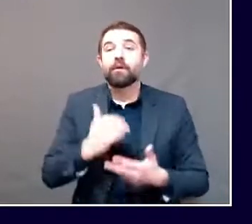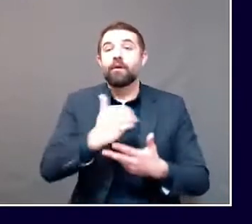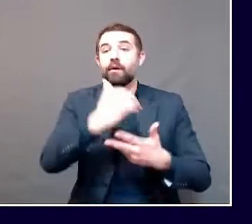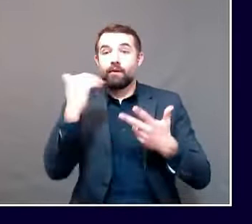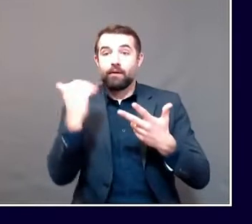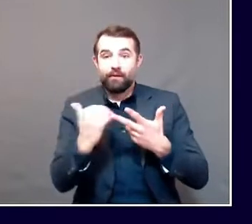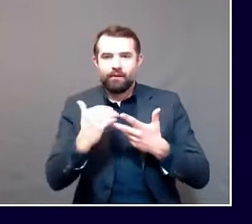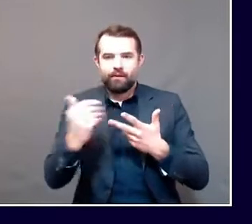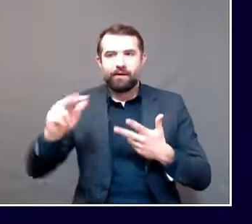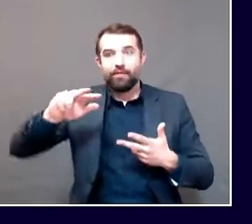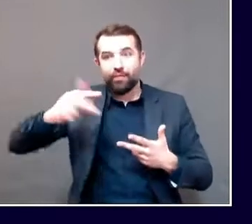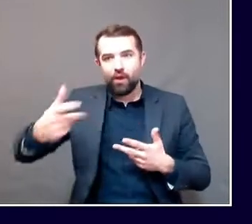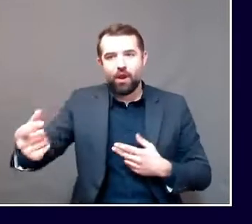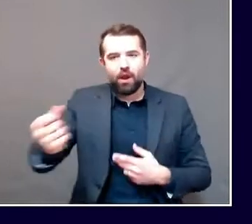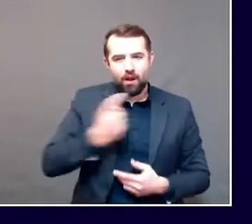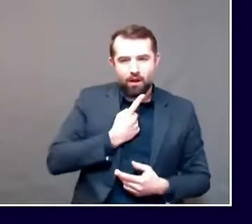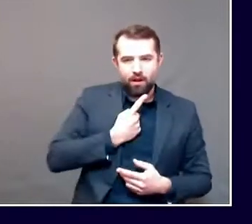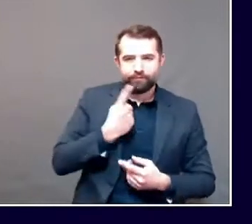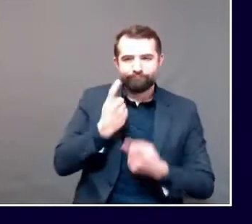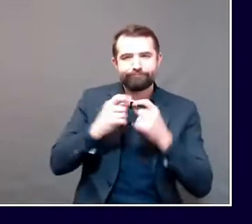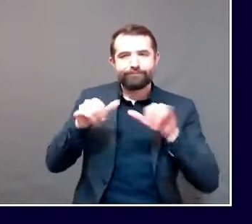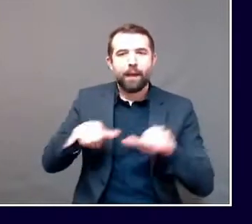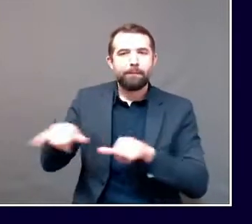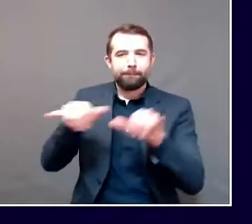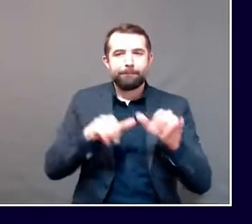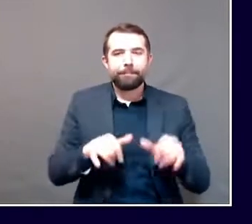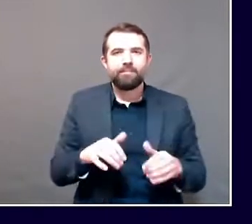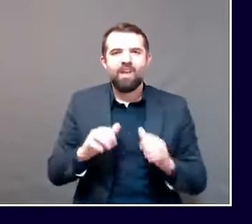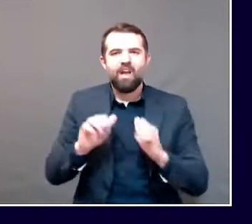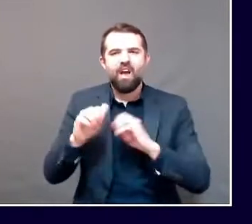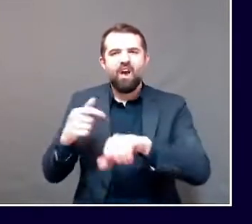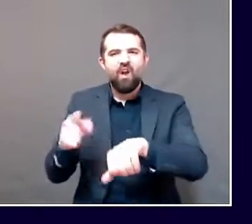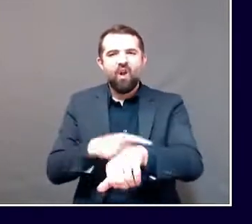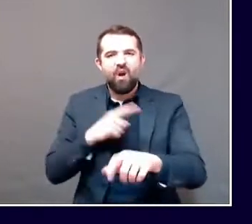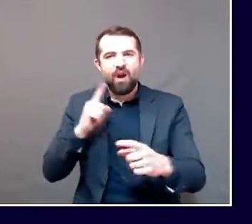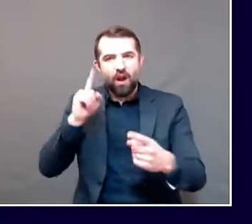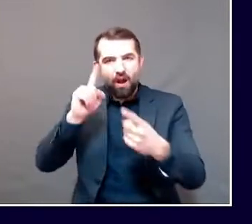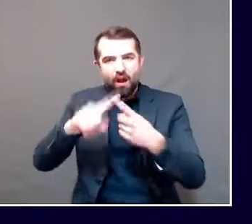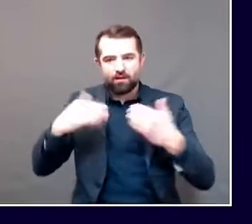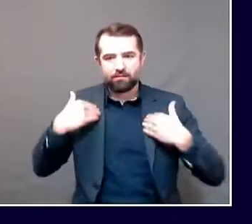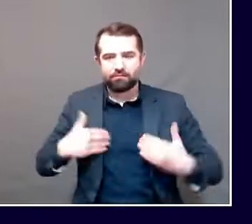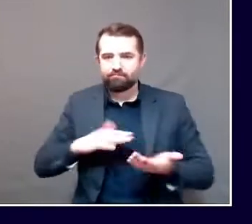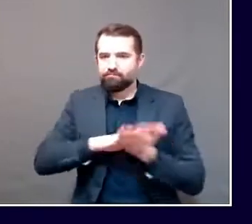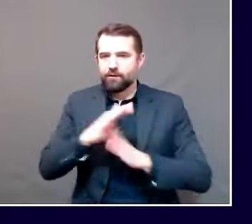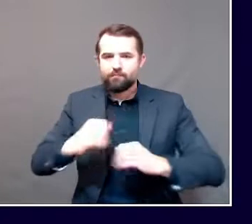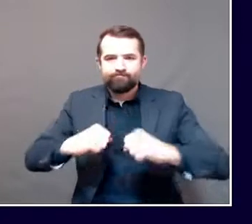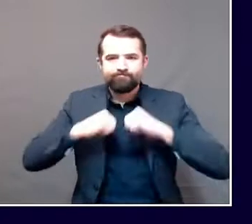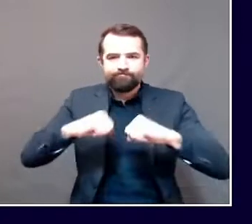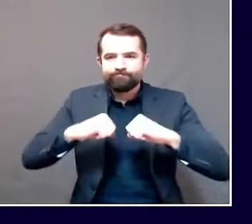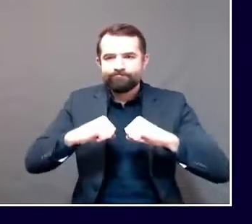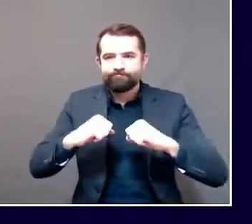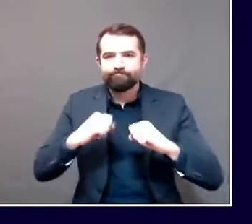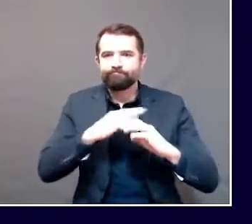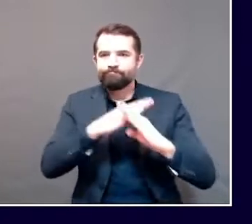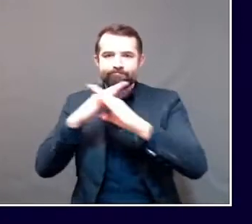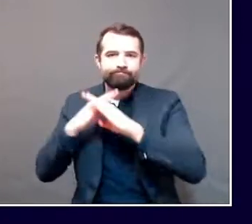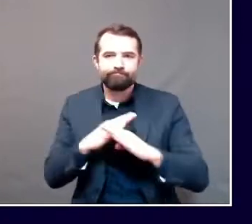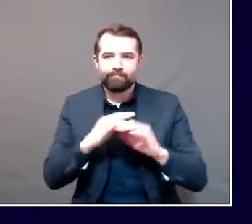bottom line here is that of the two vaccines that we have, you don't get full protection from